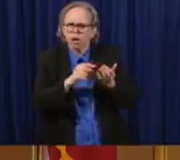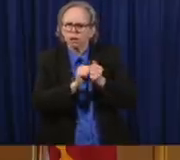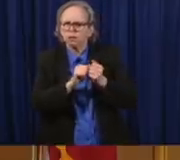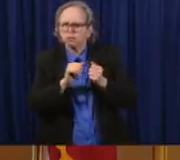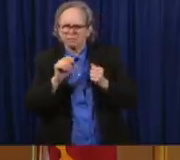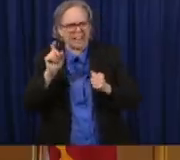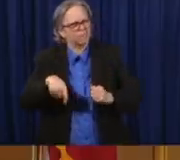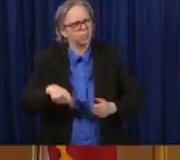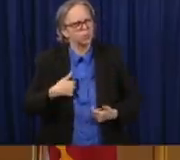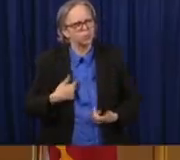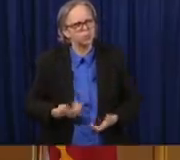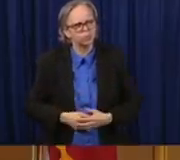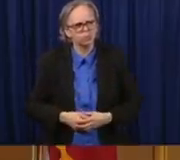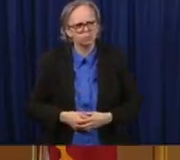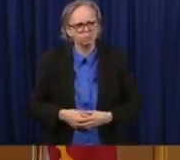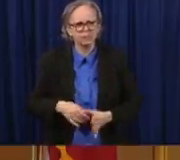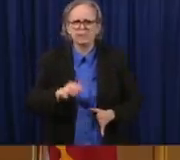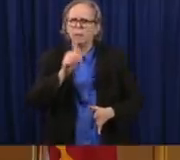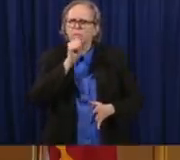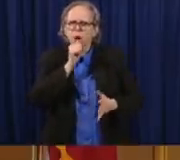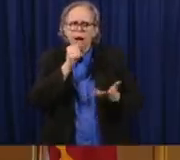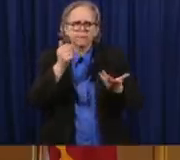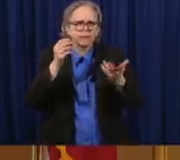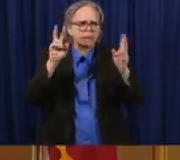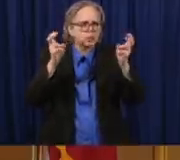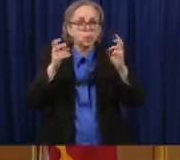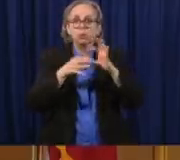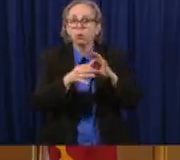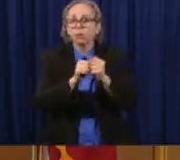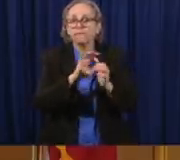because we have privacy issues with family members, and